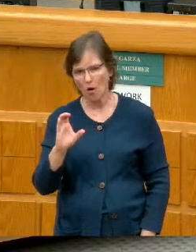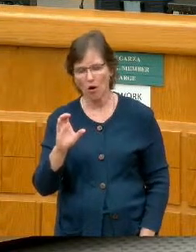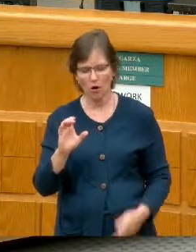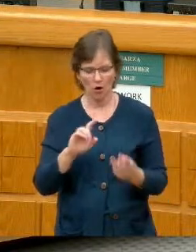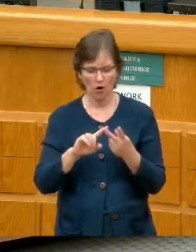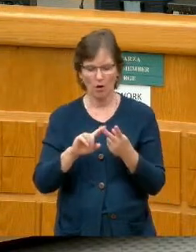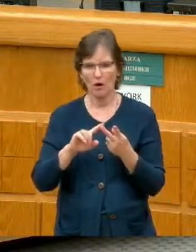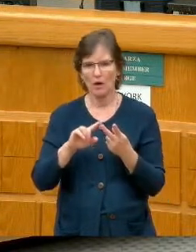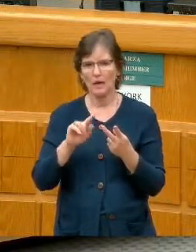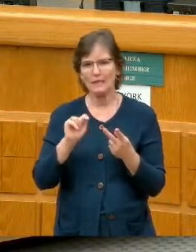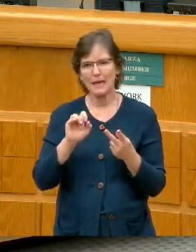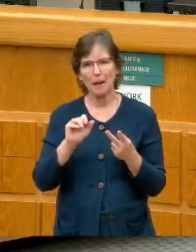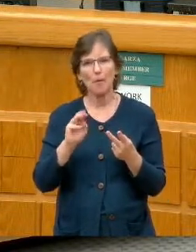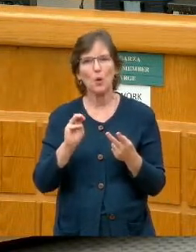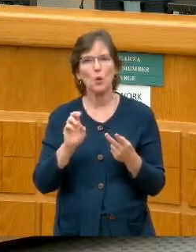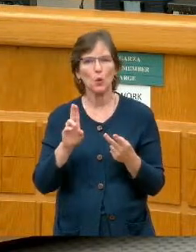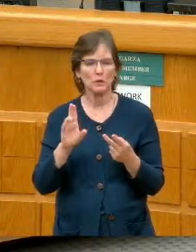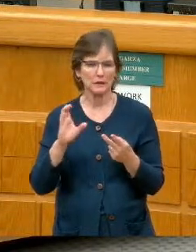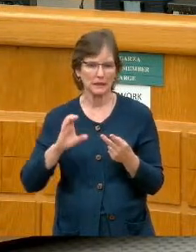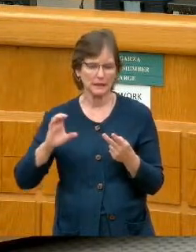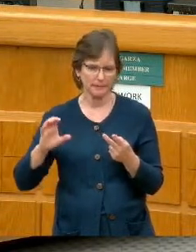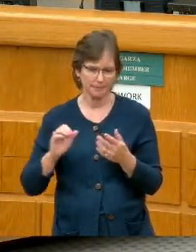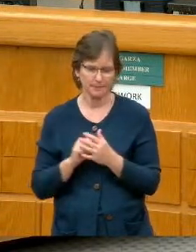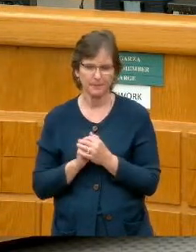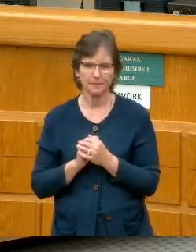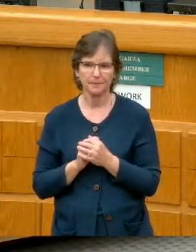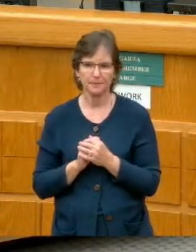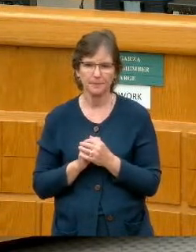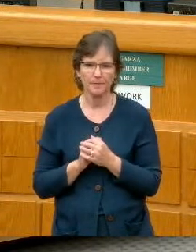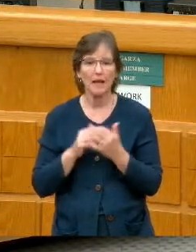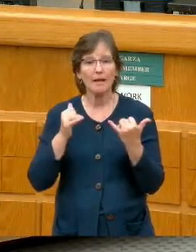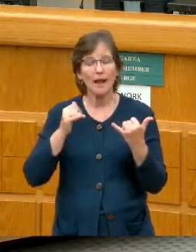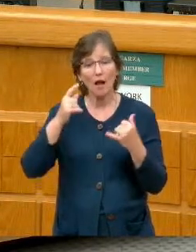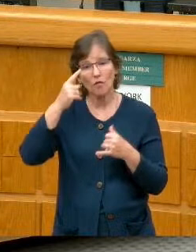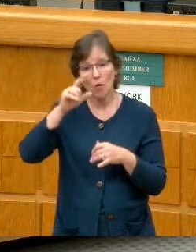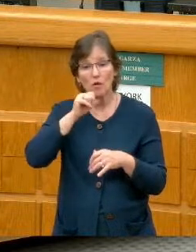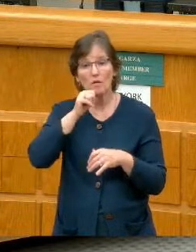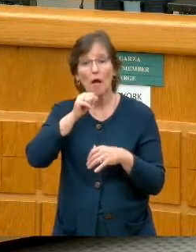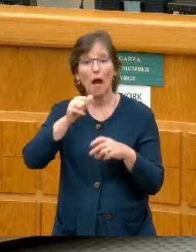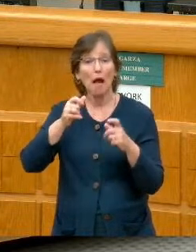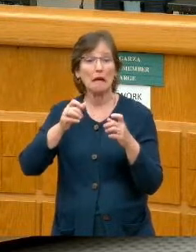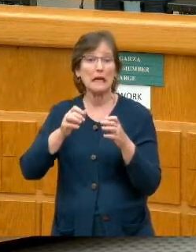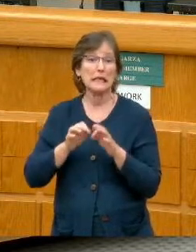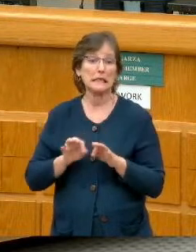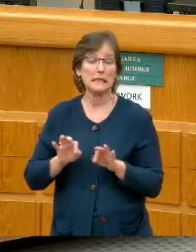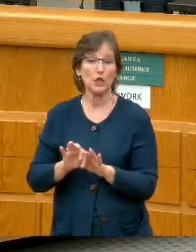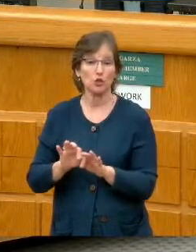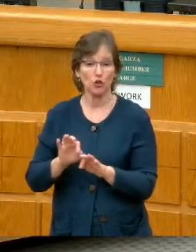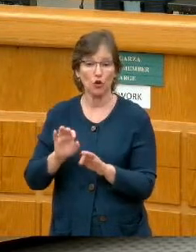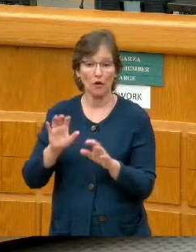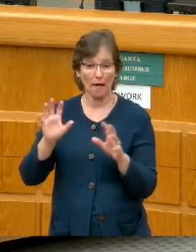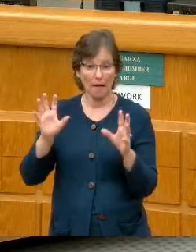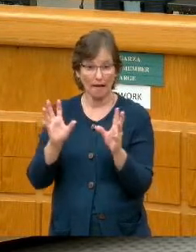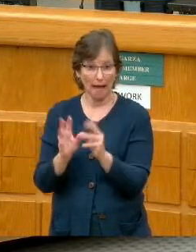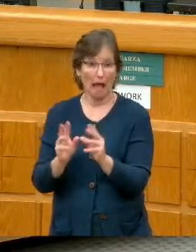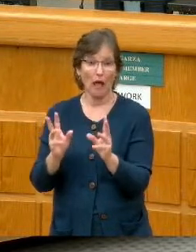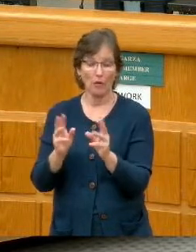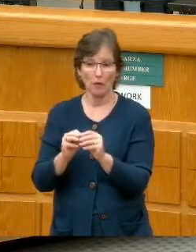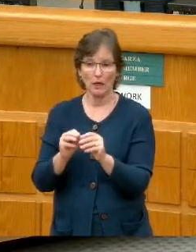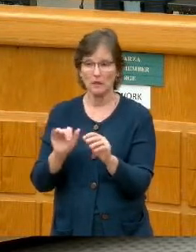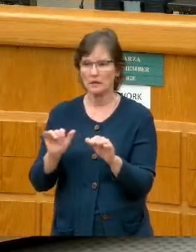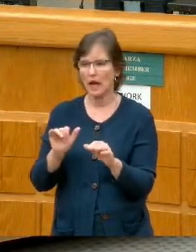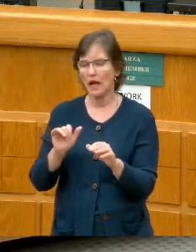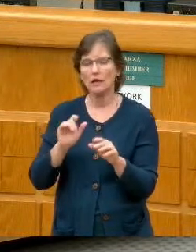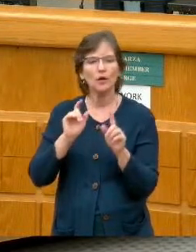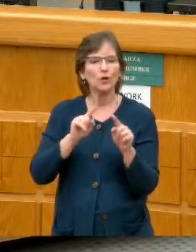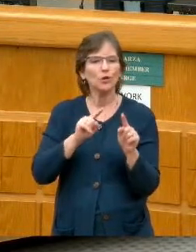Going on to essential and non-essential gatherings, there's been a decline in essential gatherings, so that's going to the home improvement